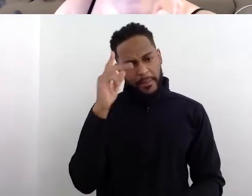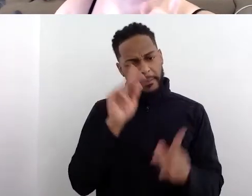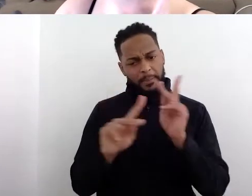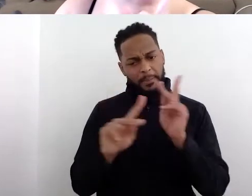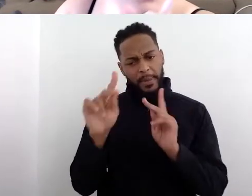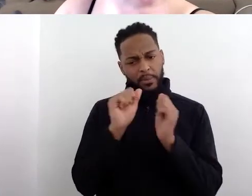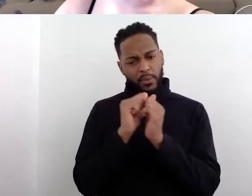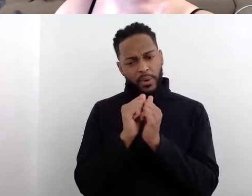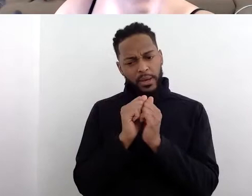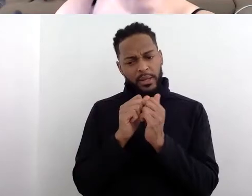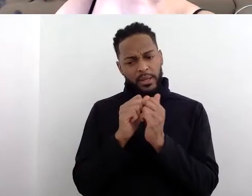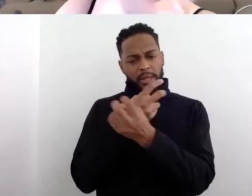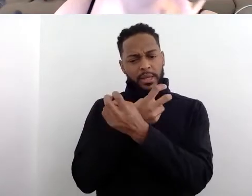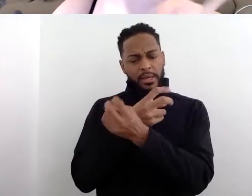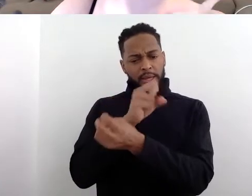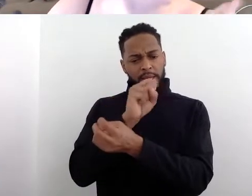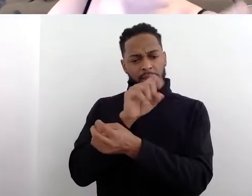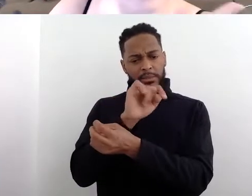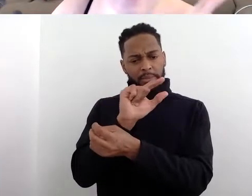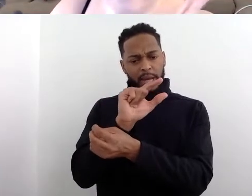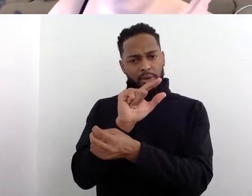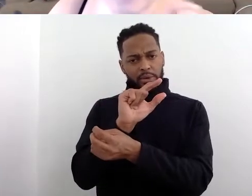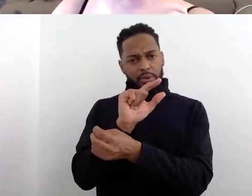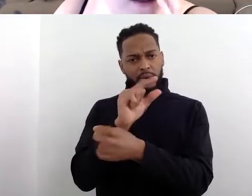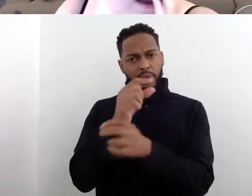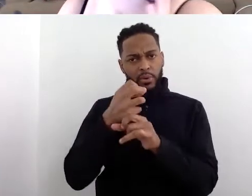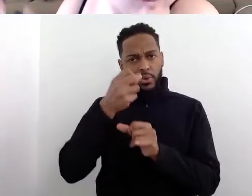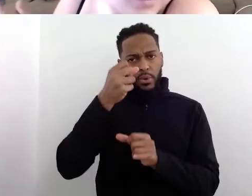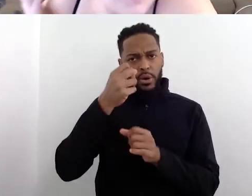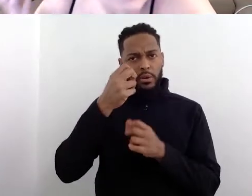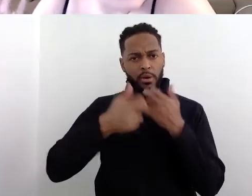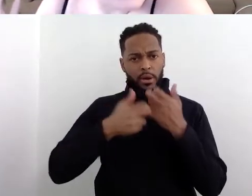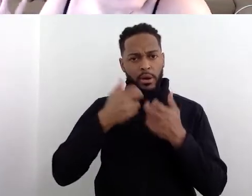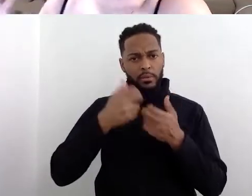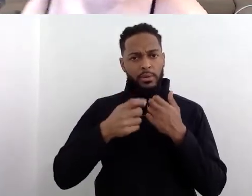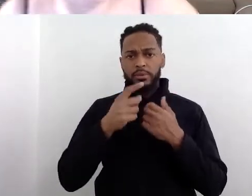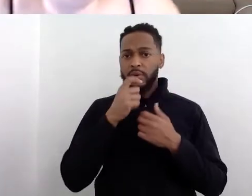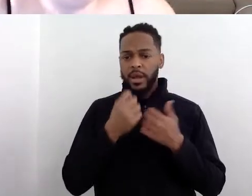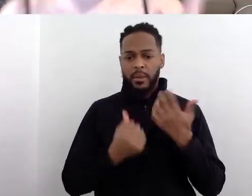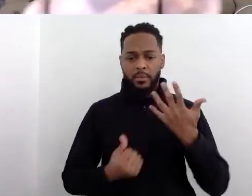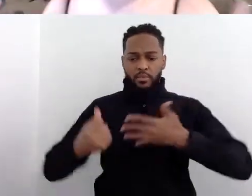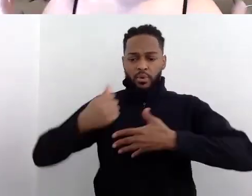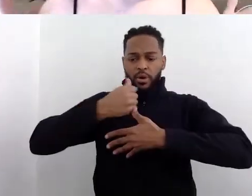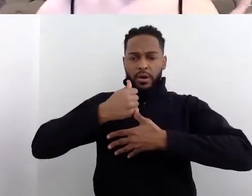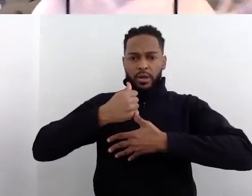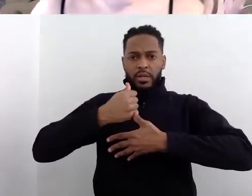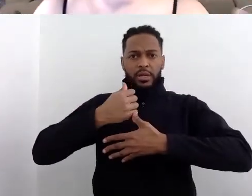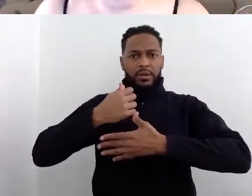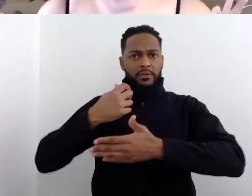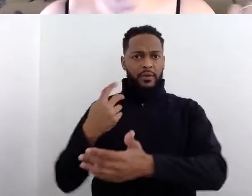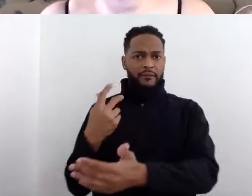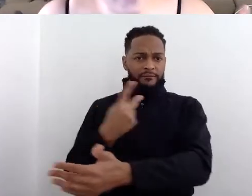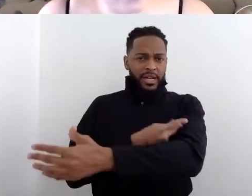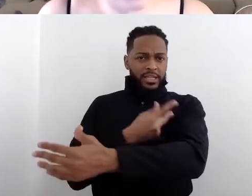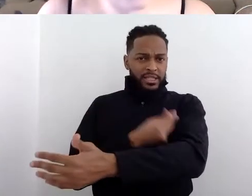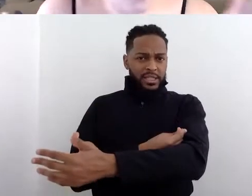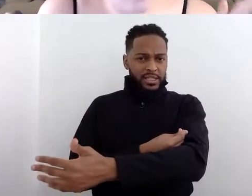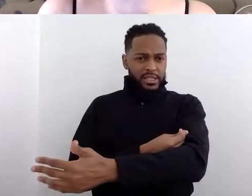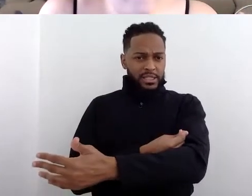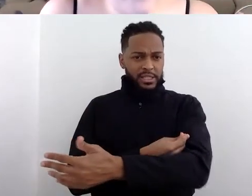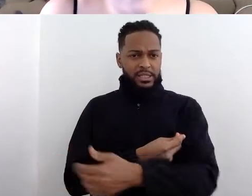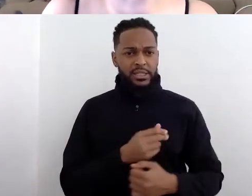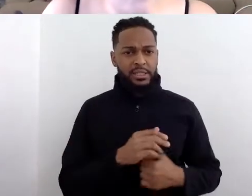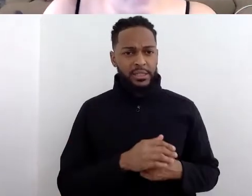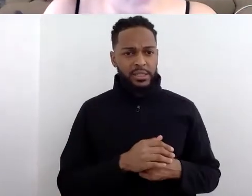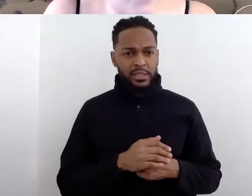priority levels of vaccinations? And it blew my mind because it didn't make sense to me, because I was thinking about Jose, and I'm like, you can't